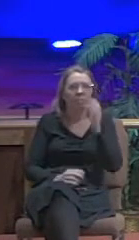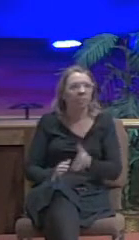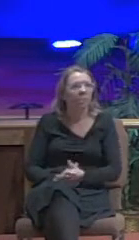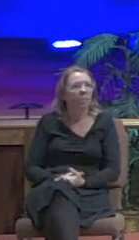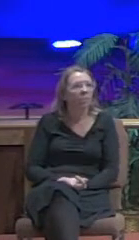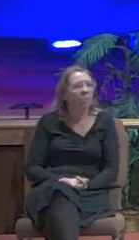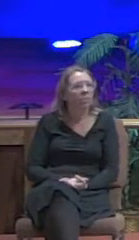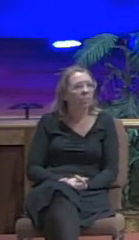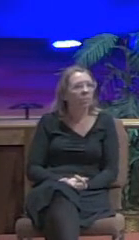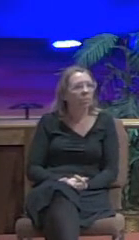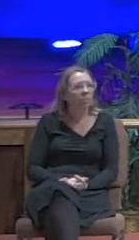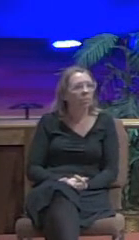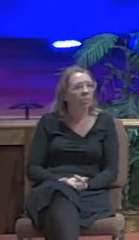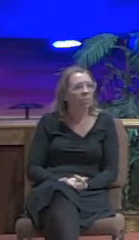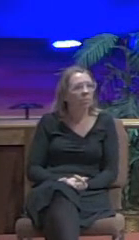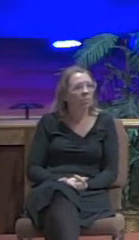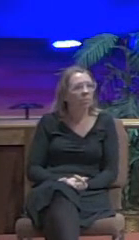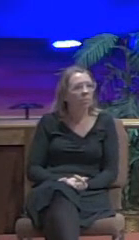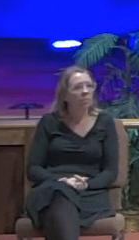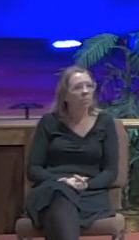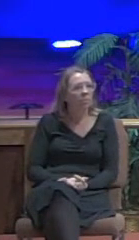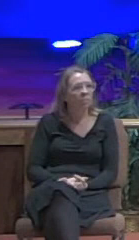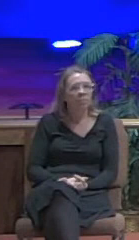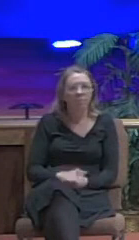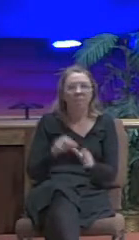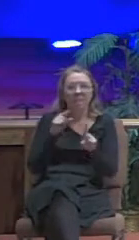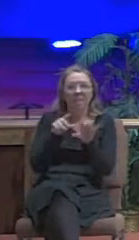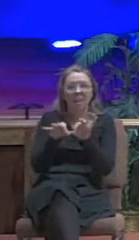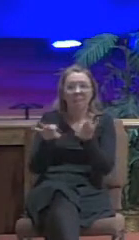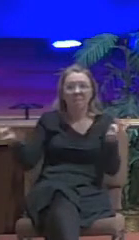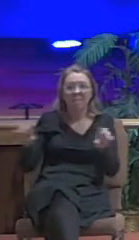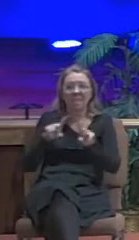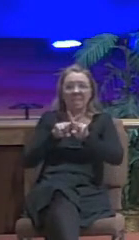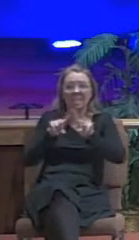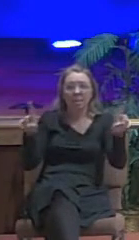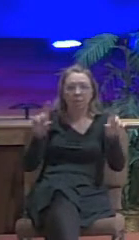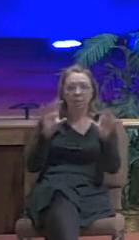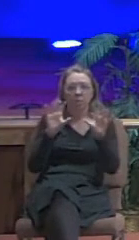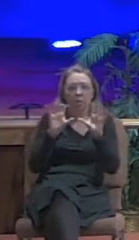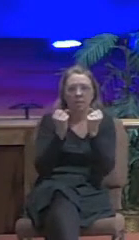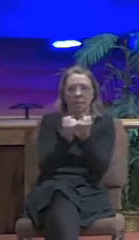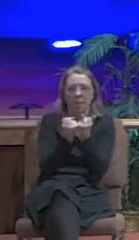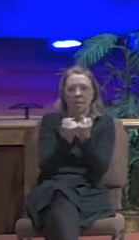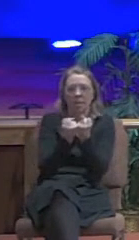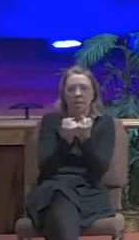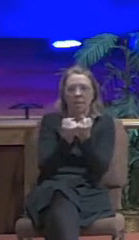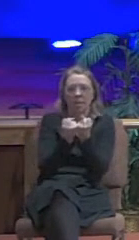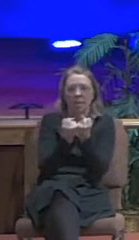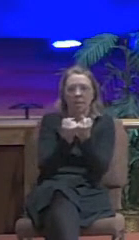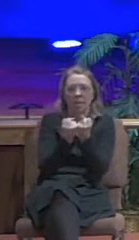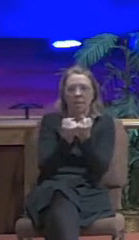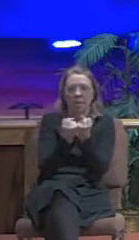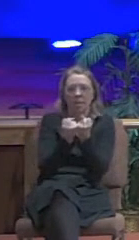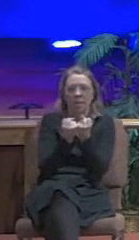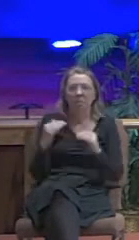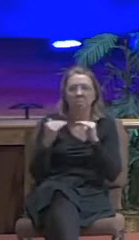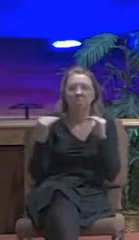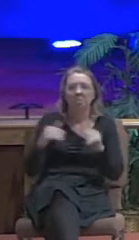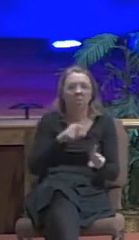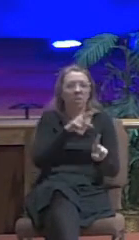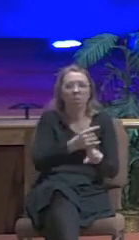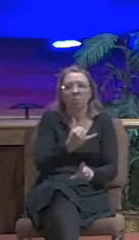Isn't that different from our society? It's all about justice! We were wrong! God speaks to us today!